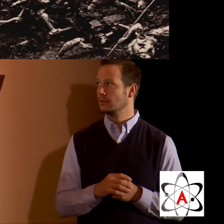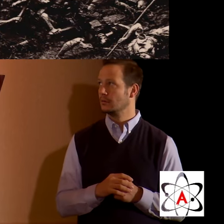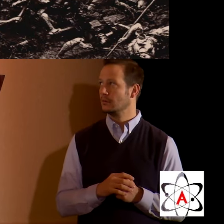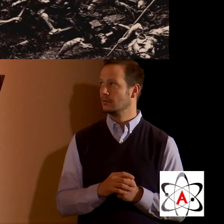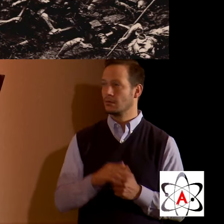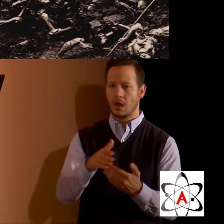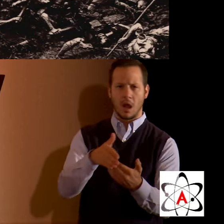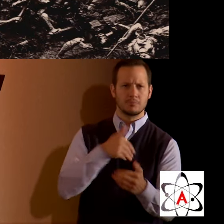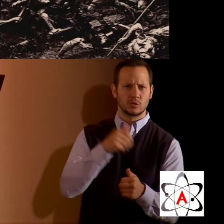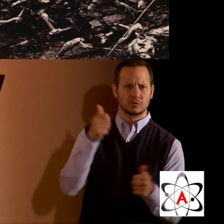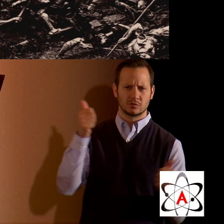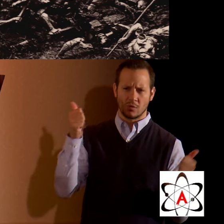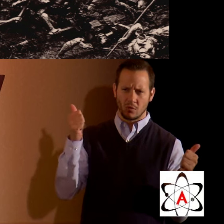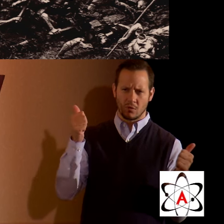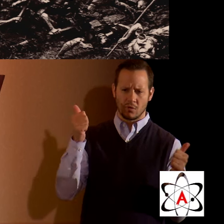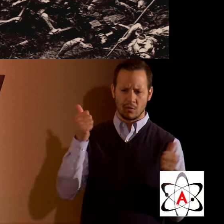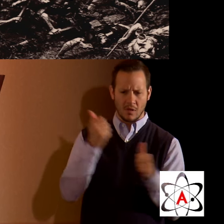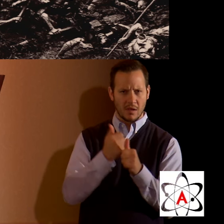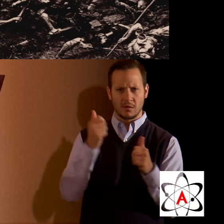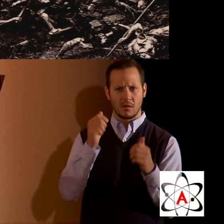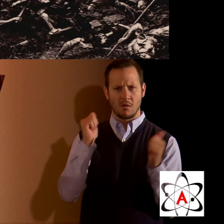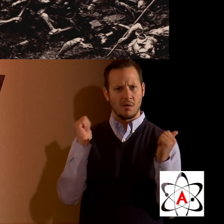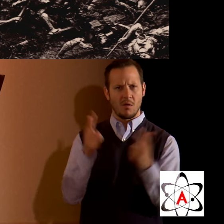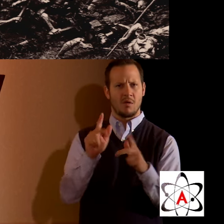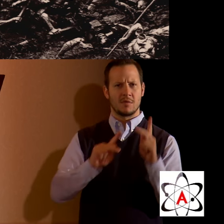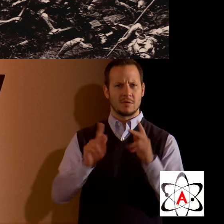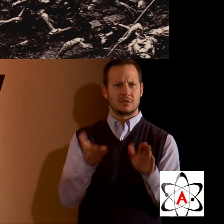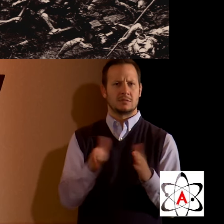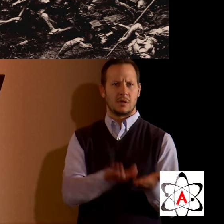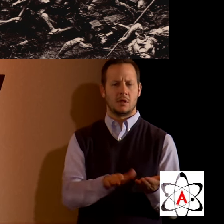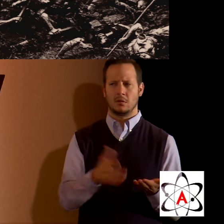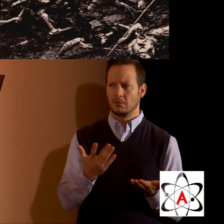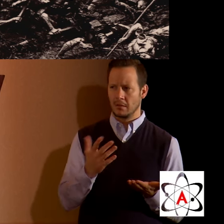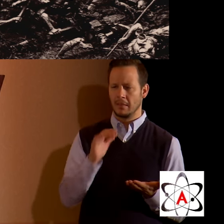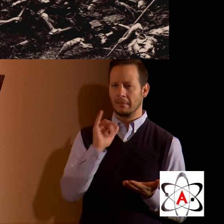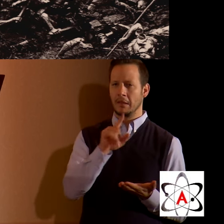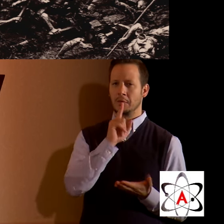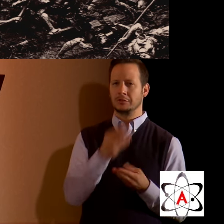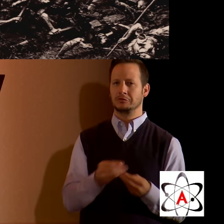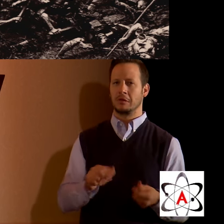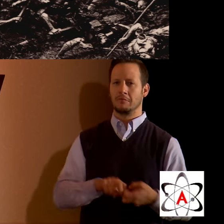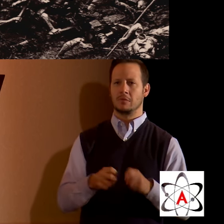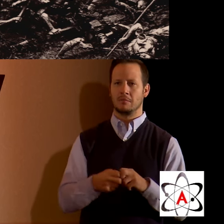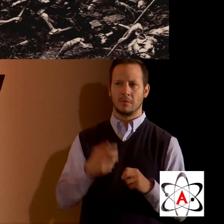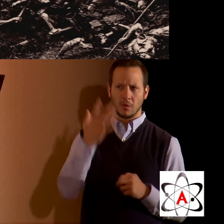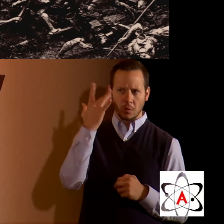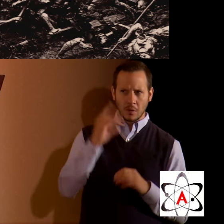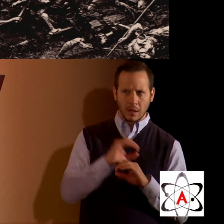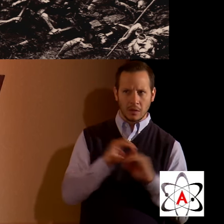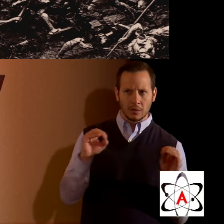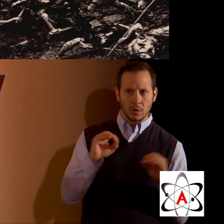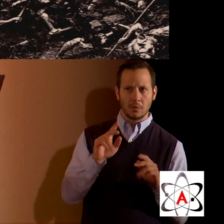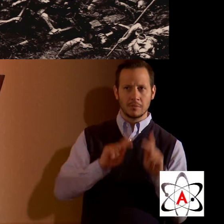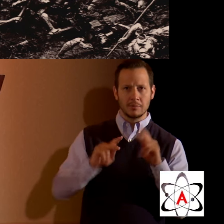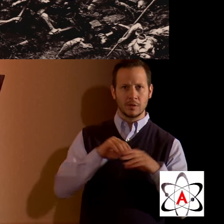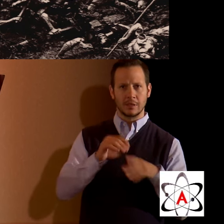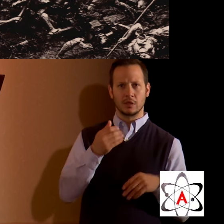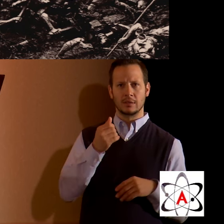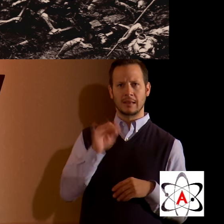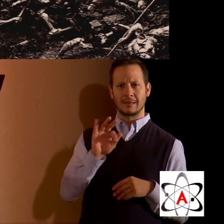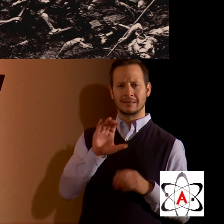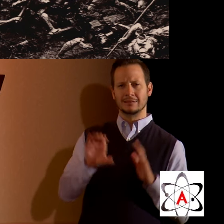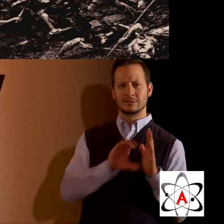Almost everyone died, neatly solving the problem of how come none of the Native Americans actually existing in the early 19th